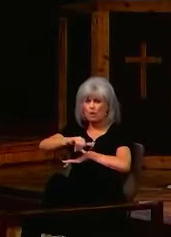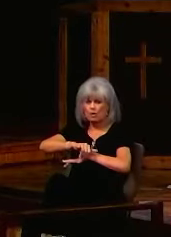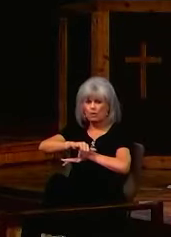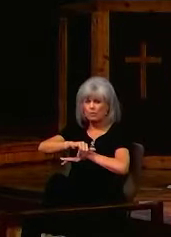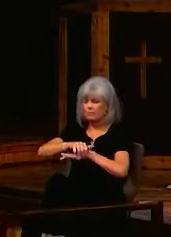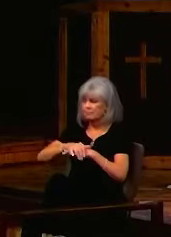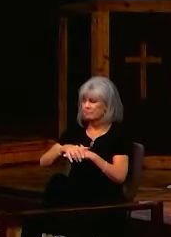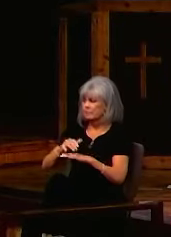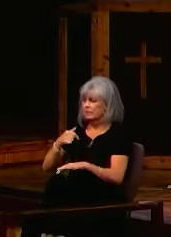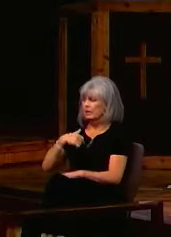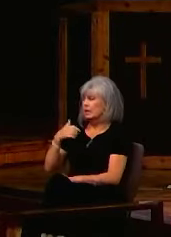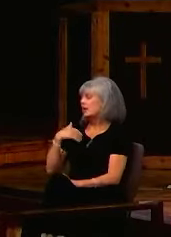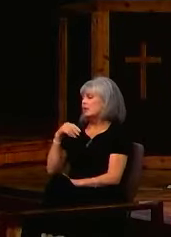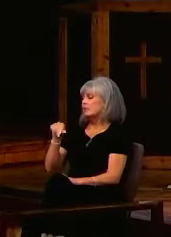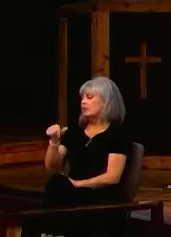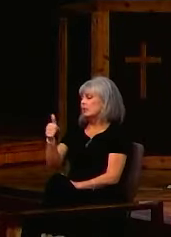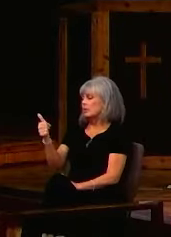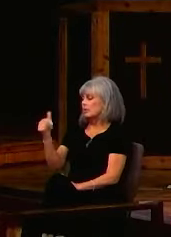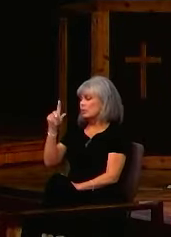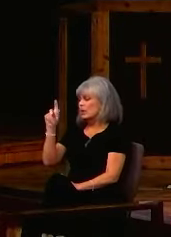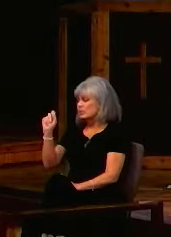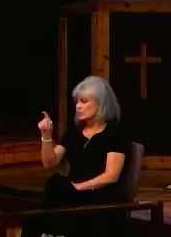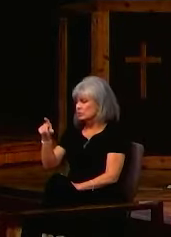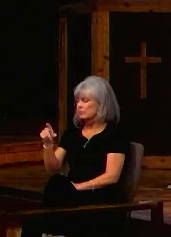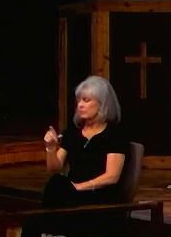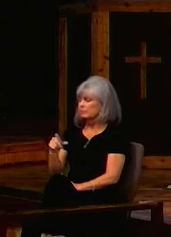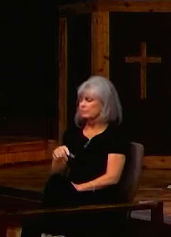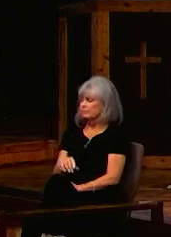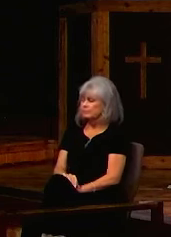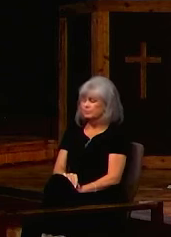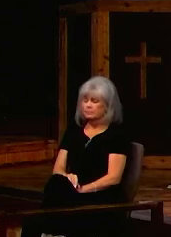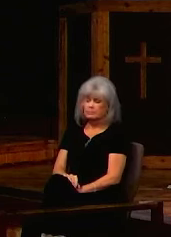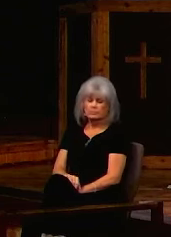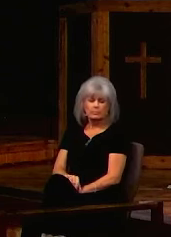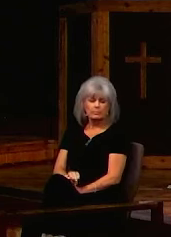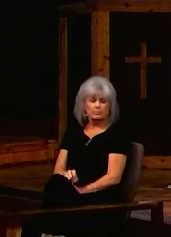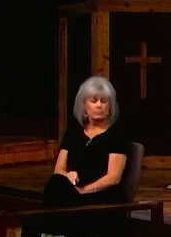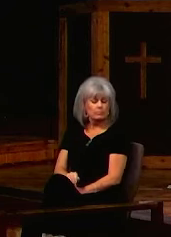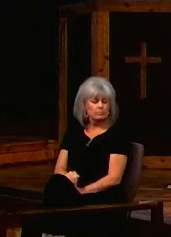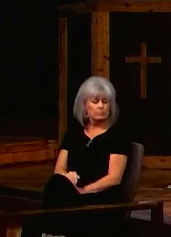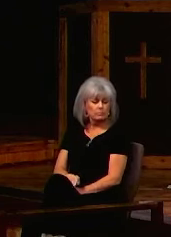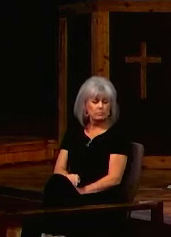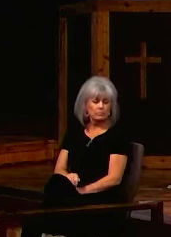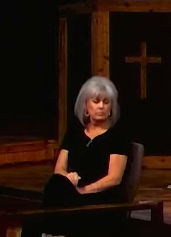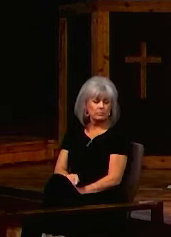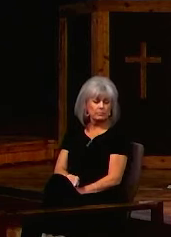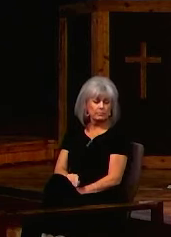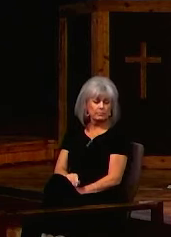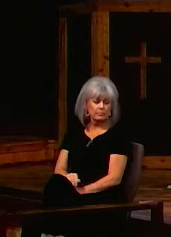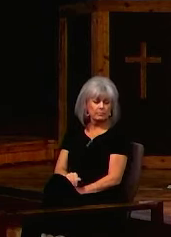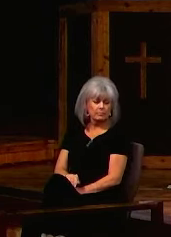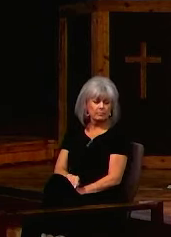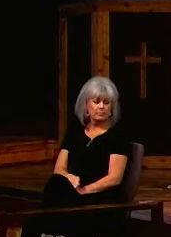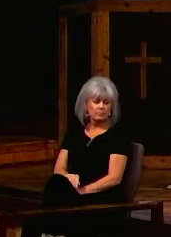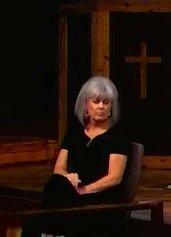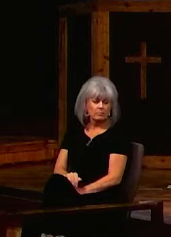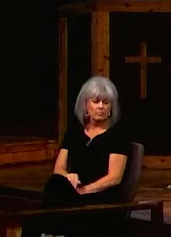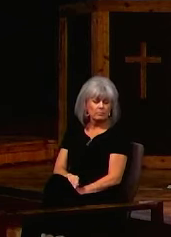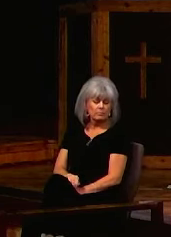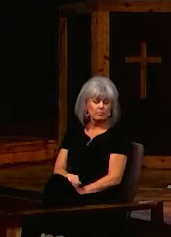That, I have another question, but I'm on top of that one. Okay. Shelly, you want to speak into